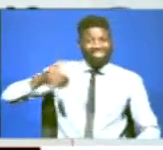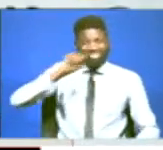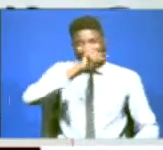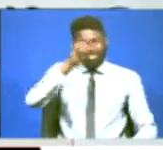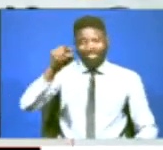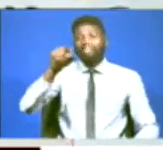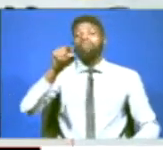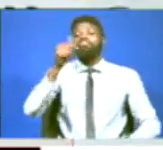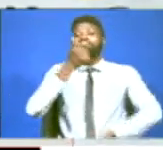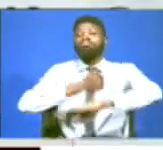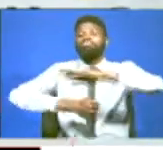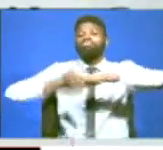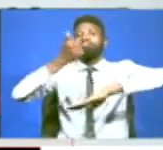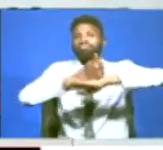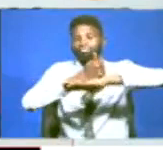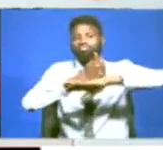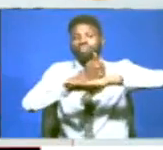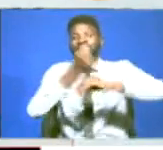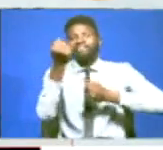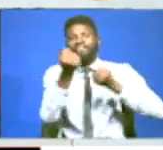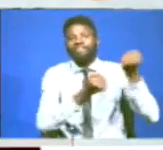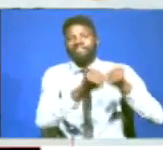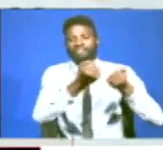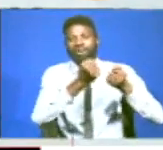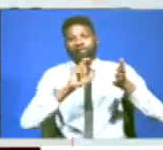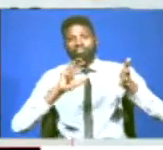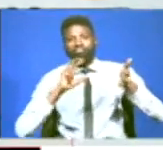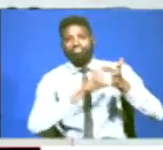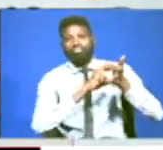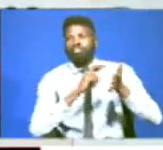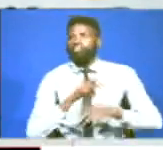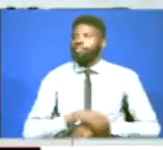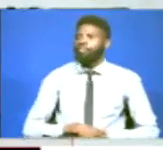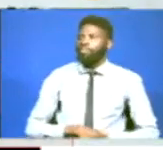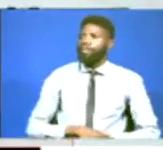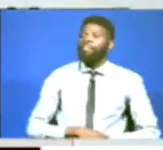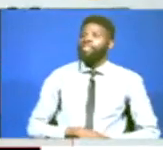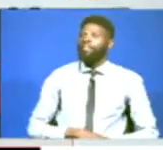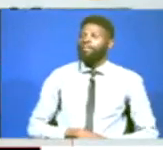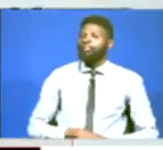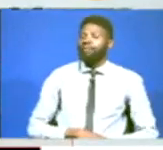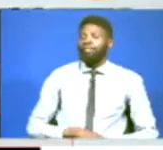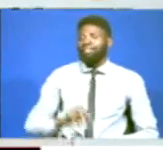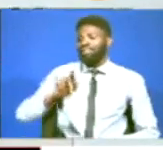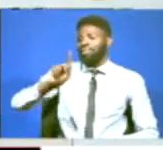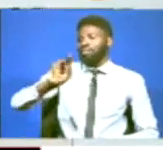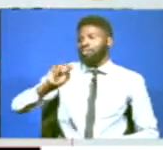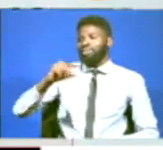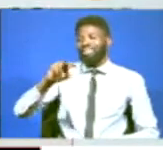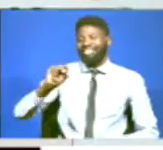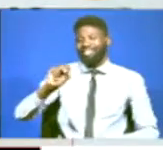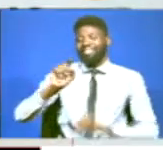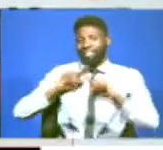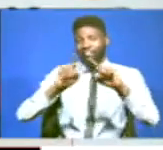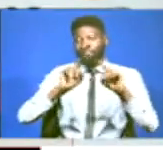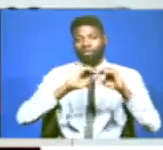the first organizations, among other organizations actually, to see how we can lobby to see whether some